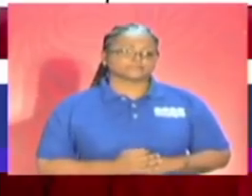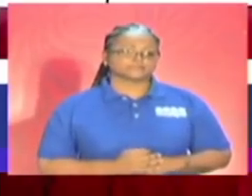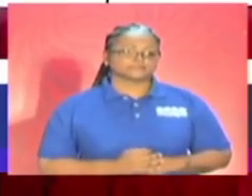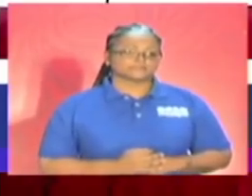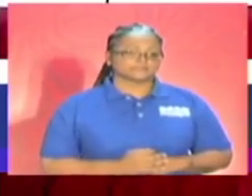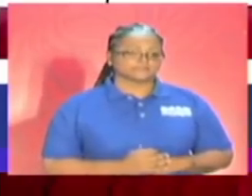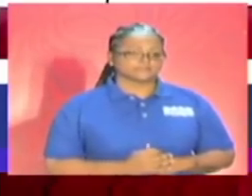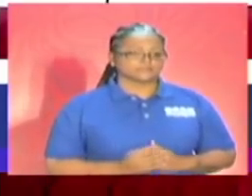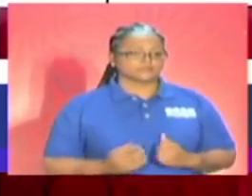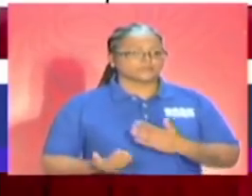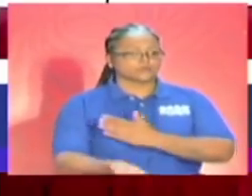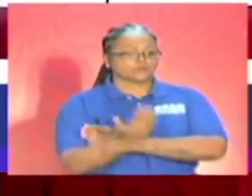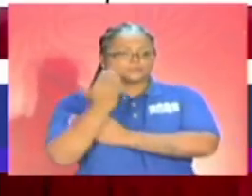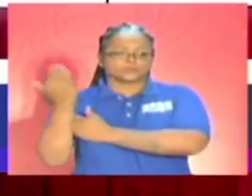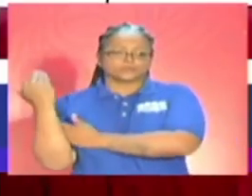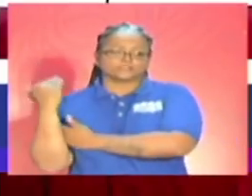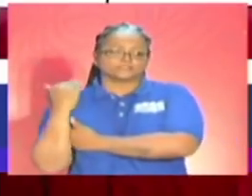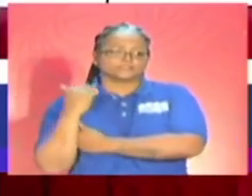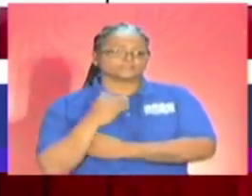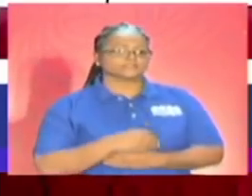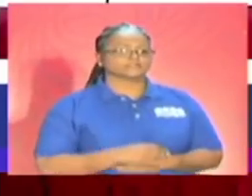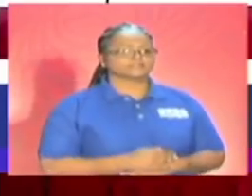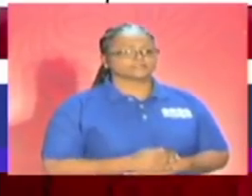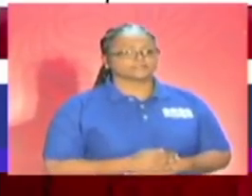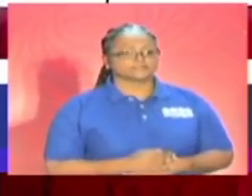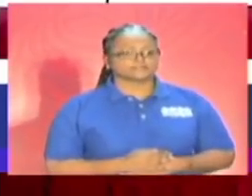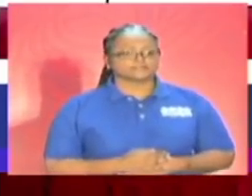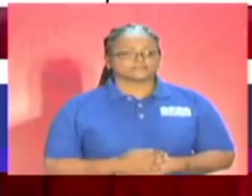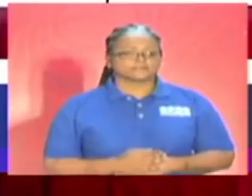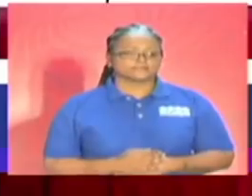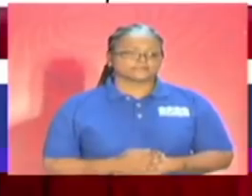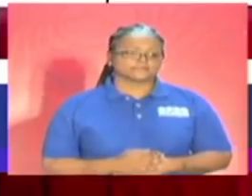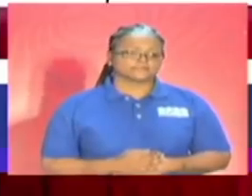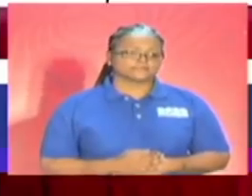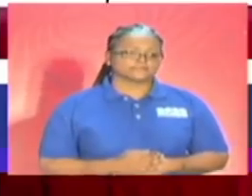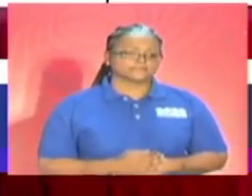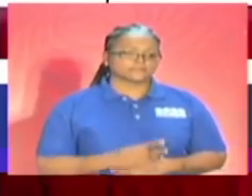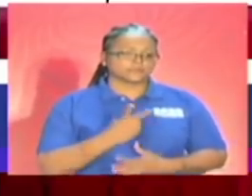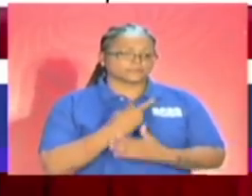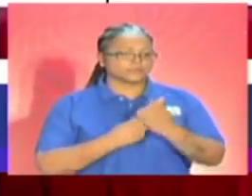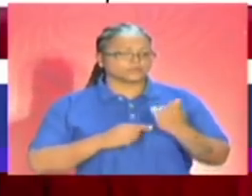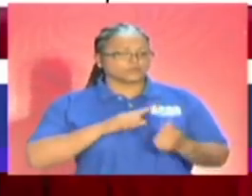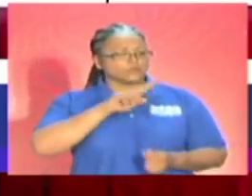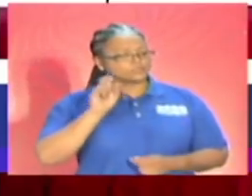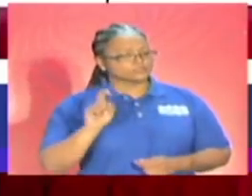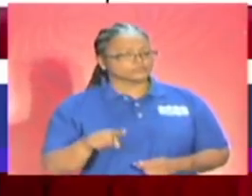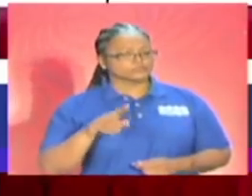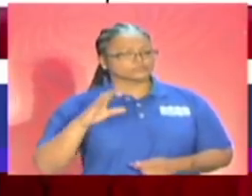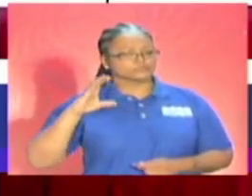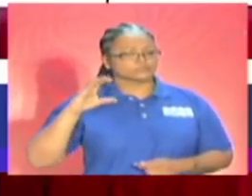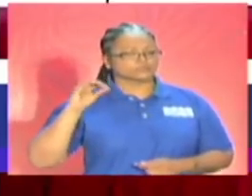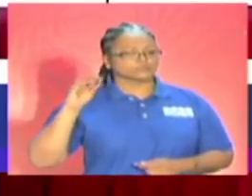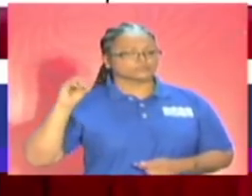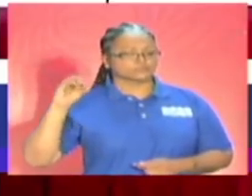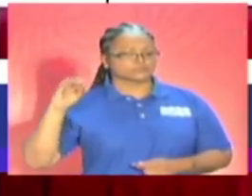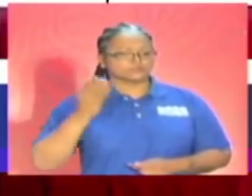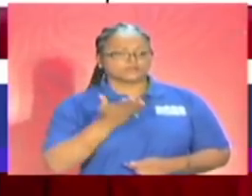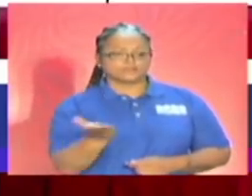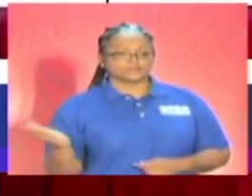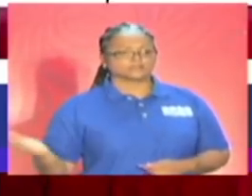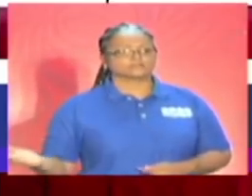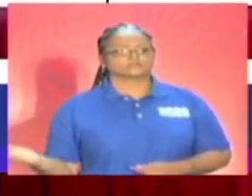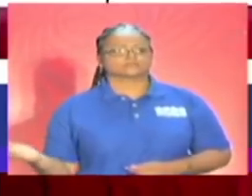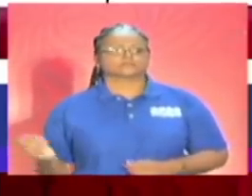Good morning, Sparkle McIntosh, Power 102 Digital. Both of my questions are for CMO Harris Ram. Can you give an update